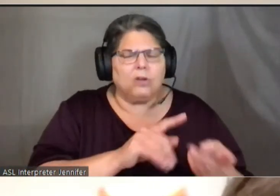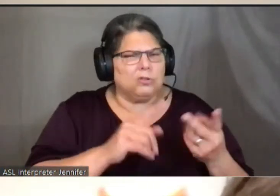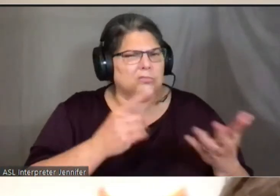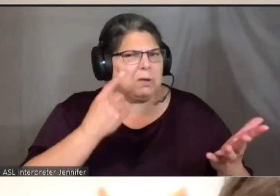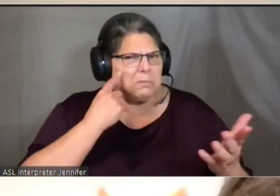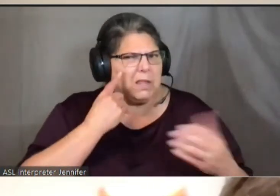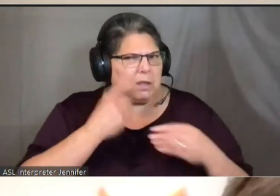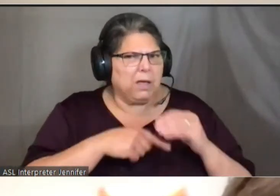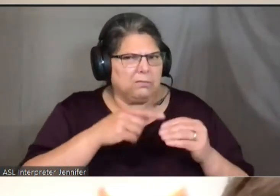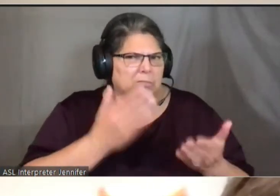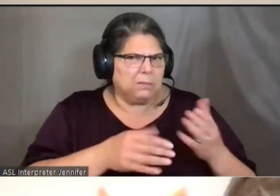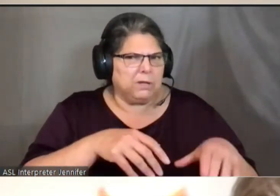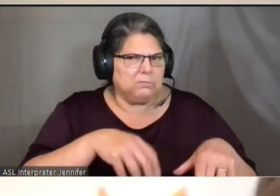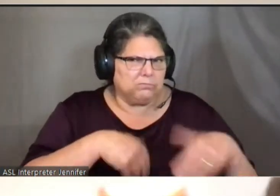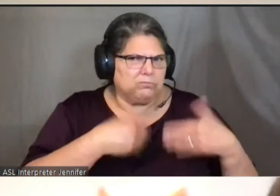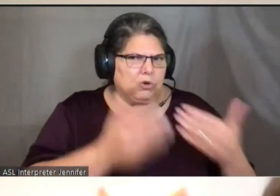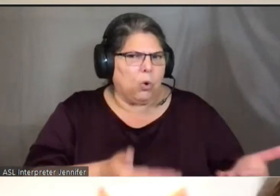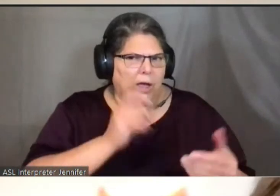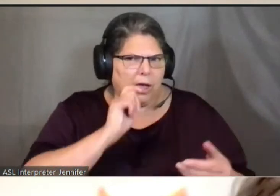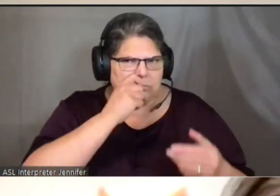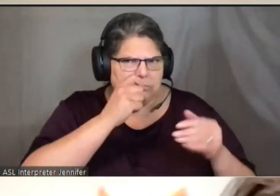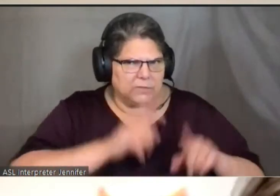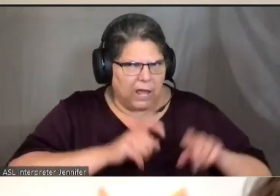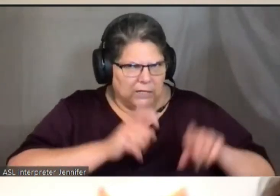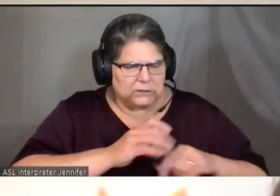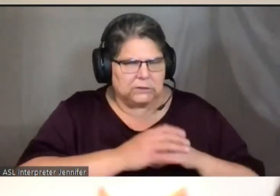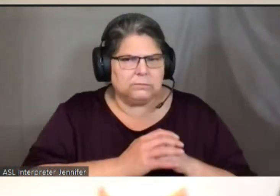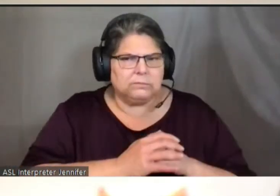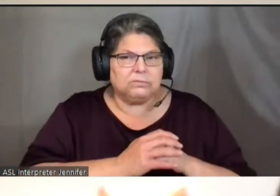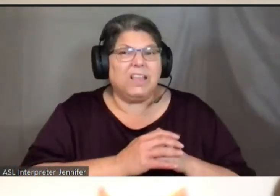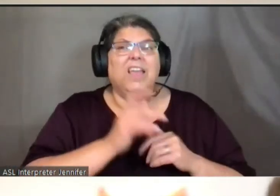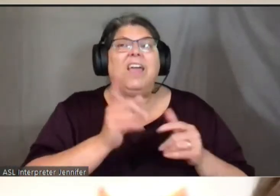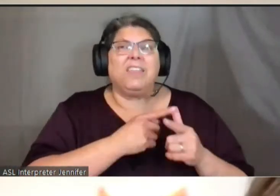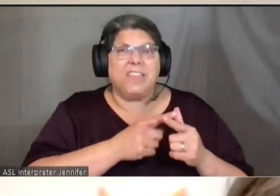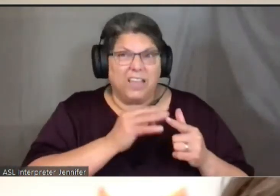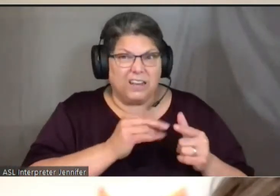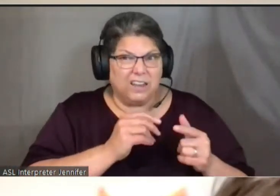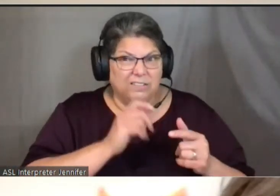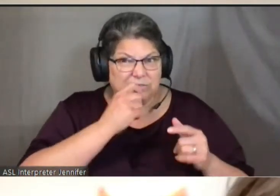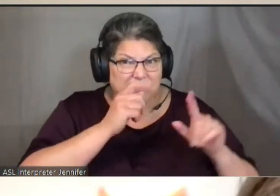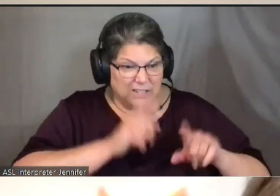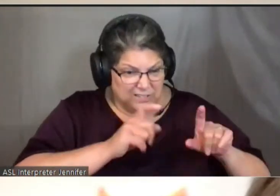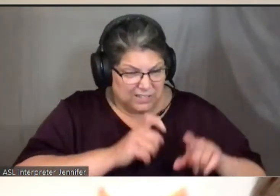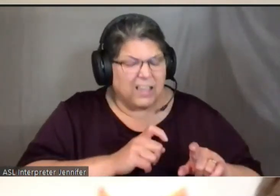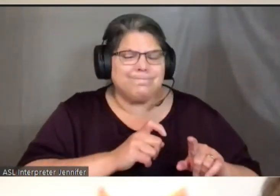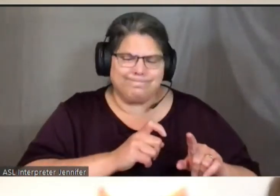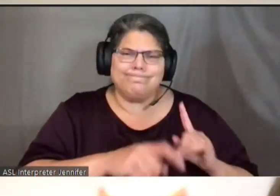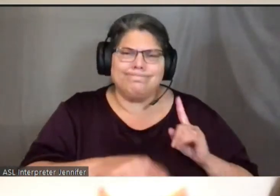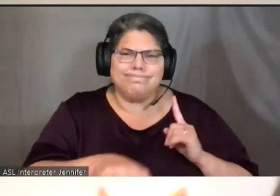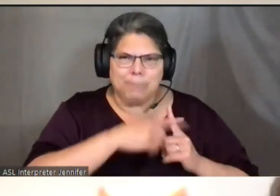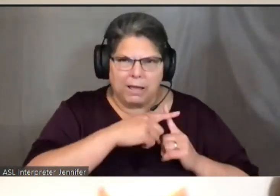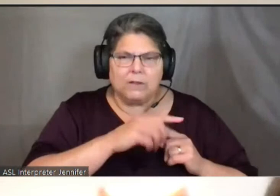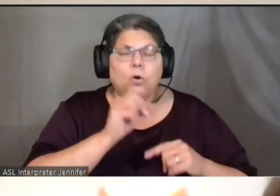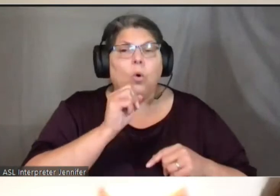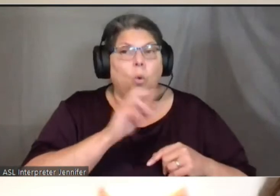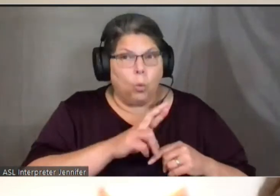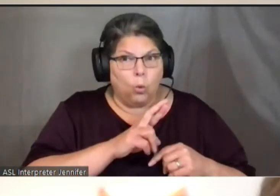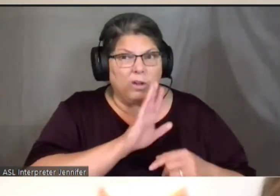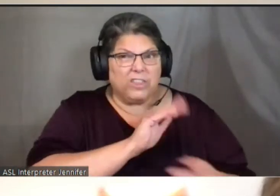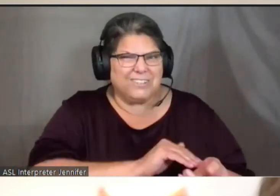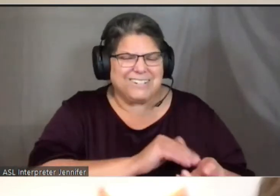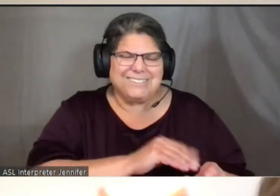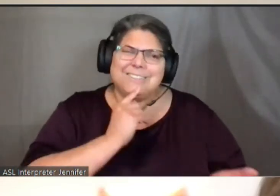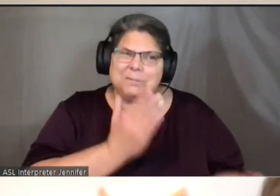And if they are positive in their testing or their provider suggests that they may have